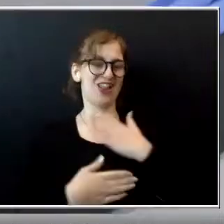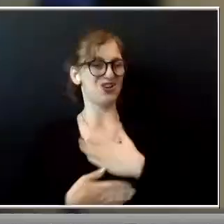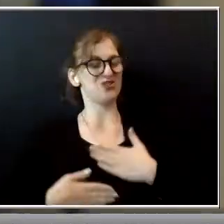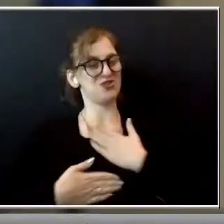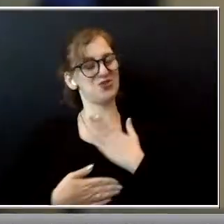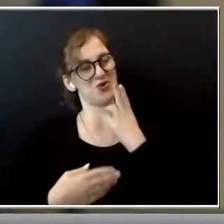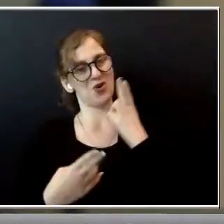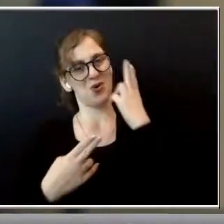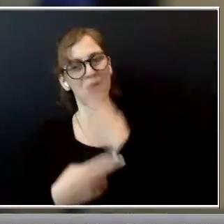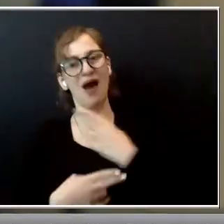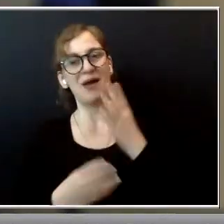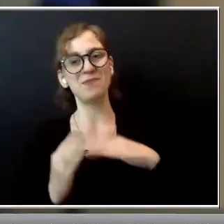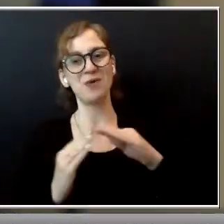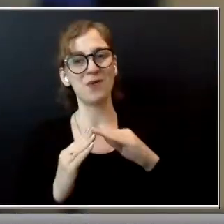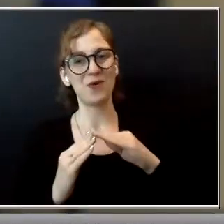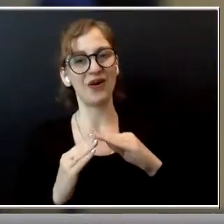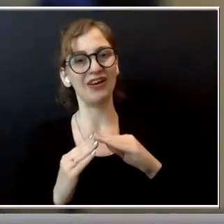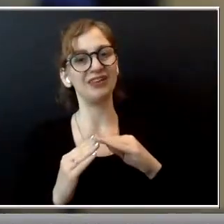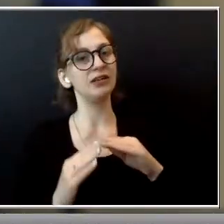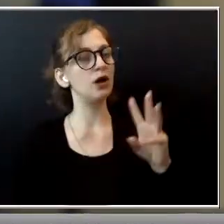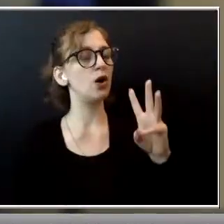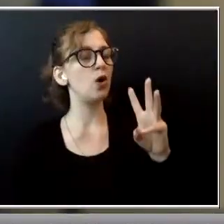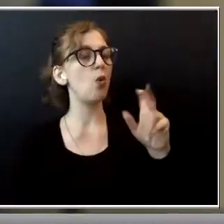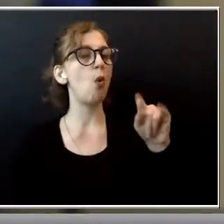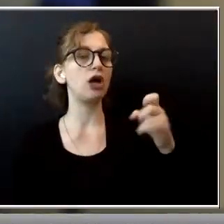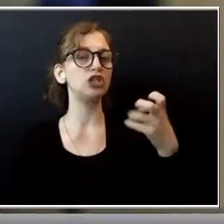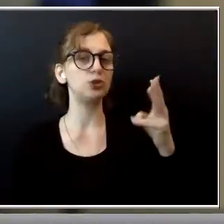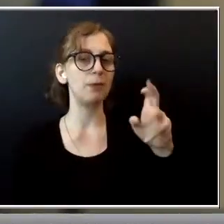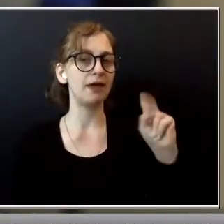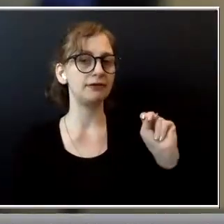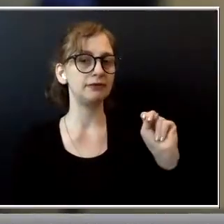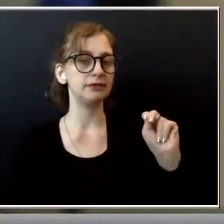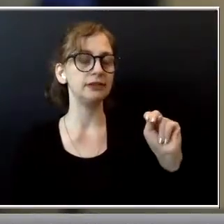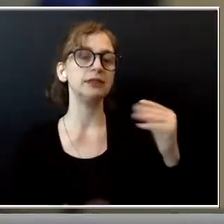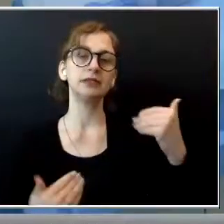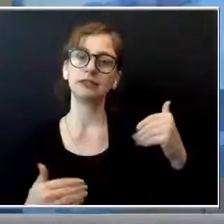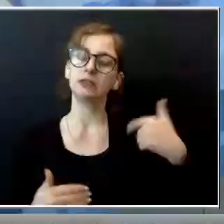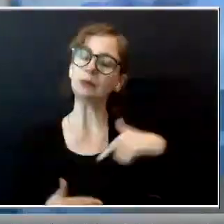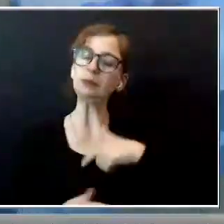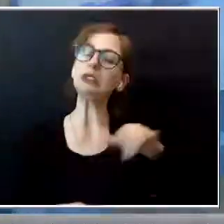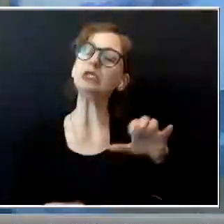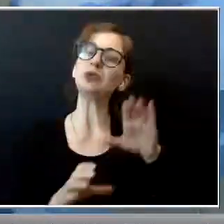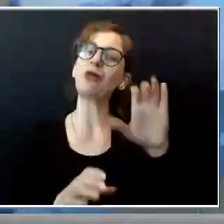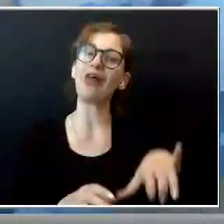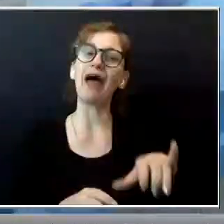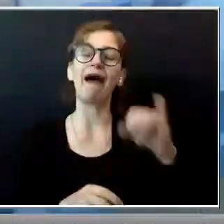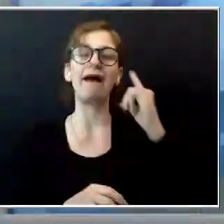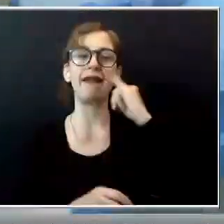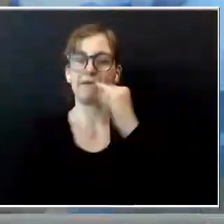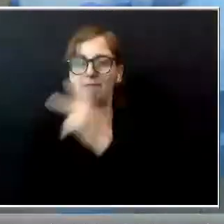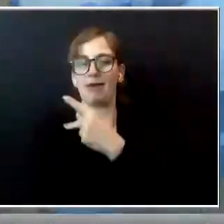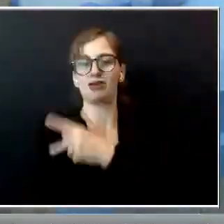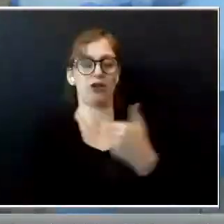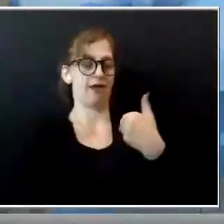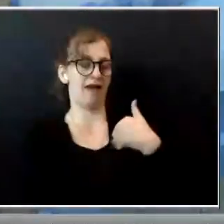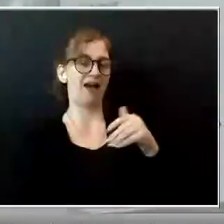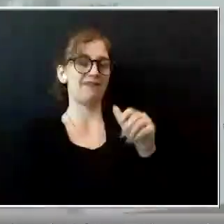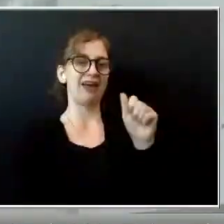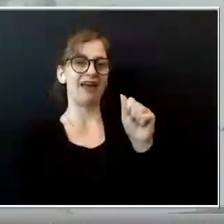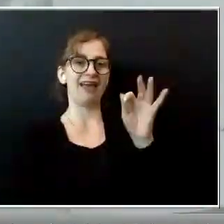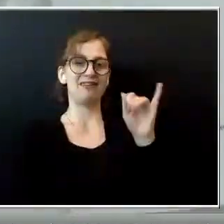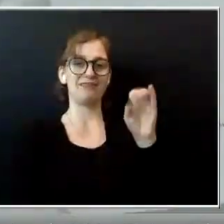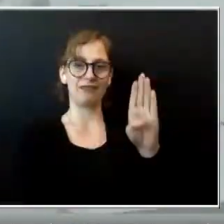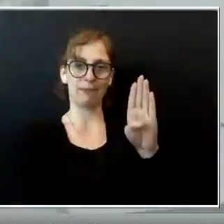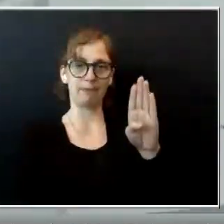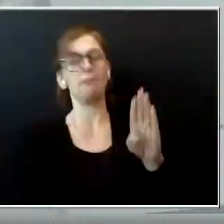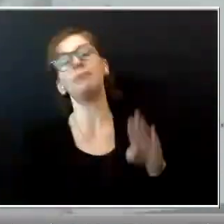big deal. Watchman is a procedure we do in patients who have atrial fibrillation. Dr. Madhu Reddy says the procedure is